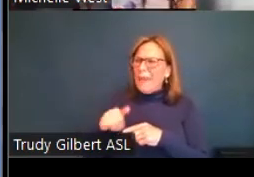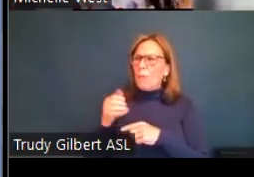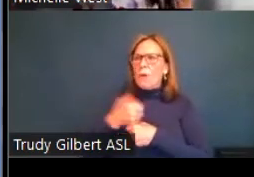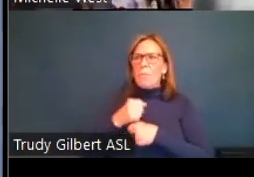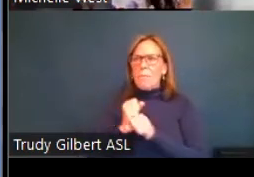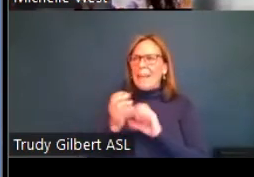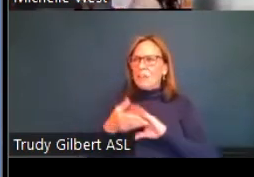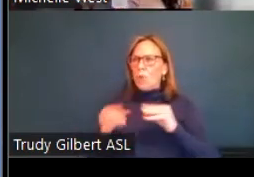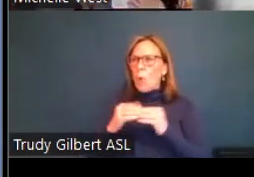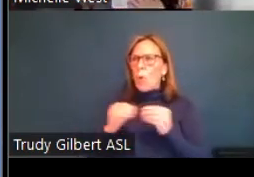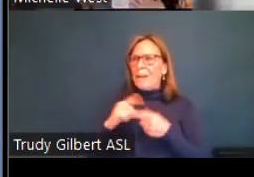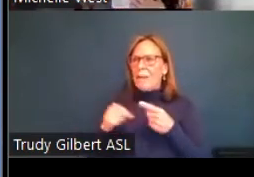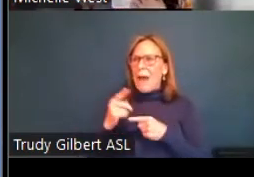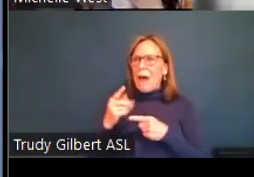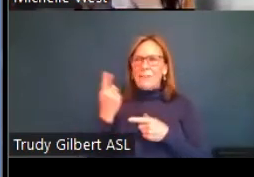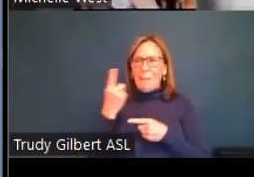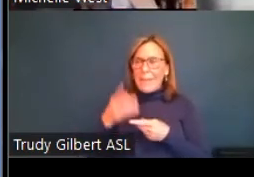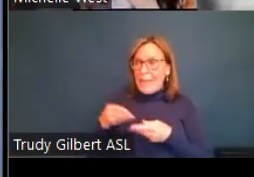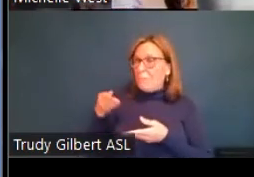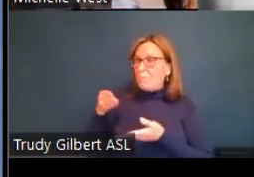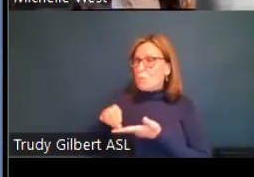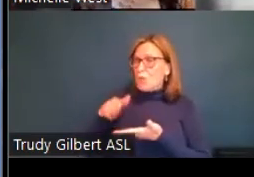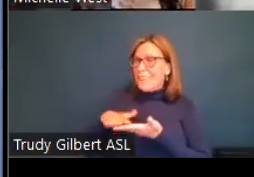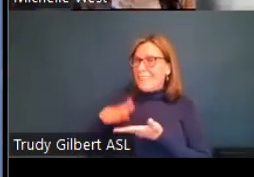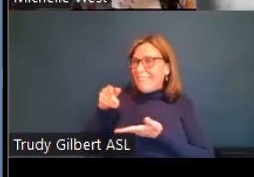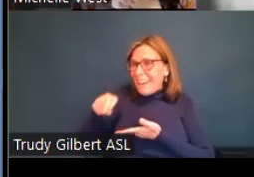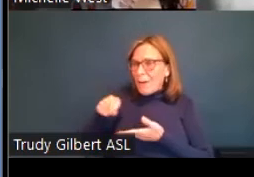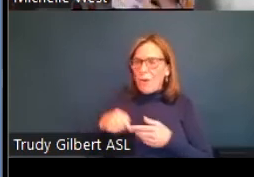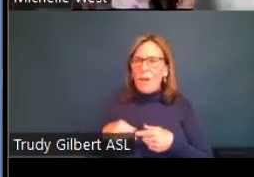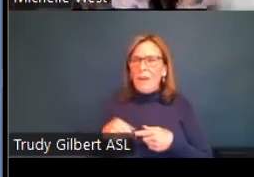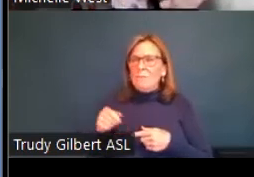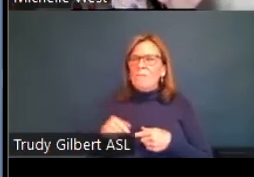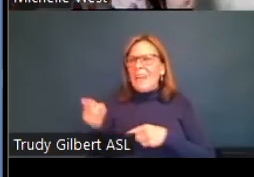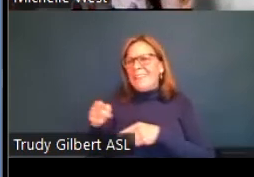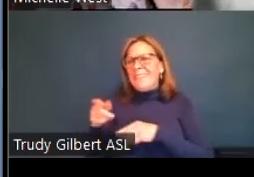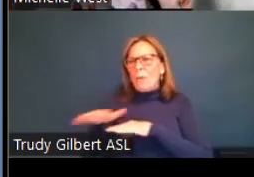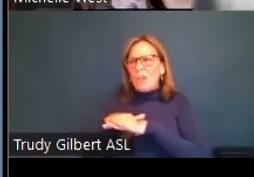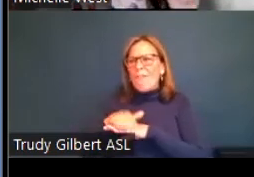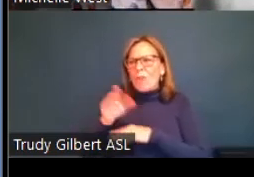it there in that media coverage column. And so basically,